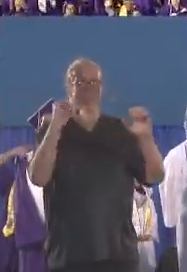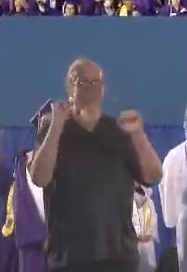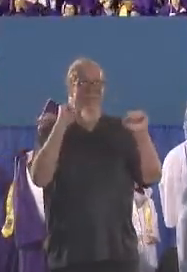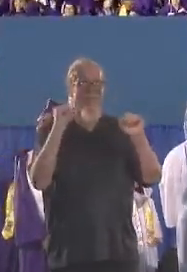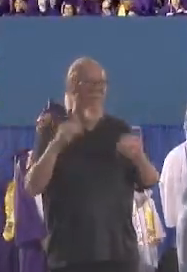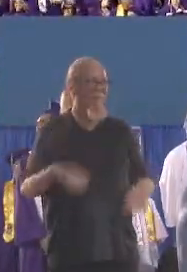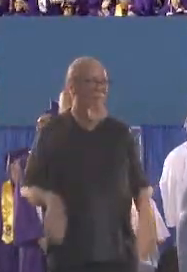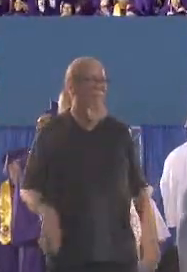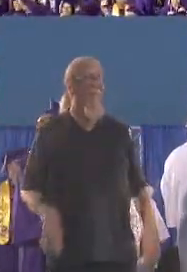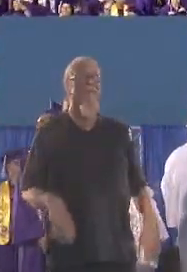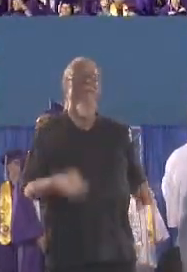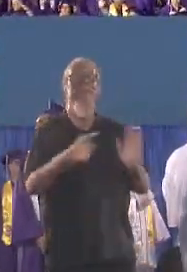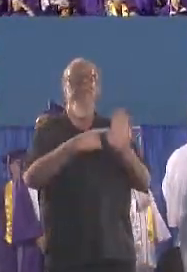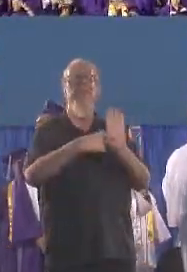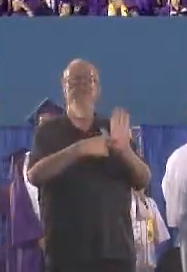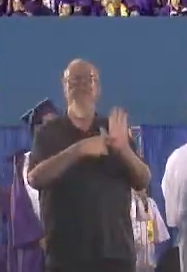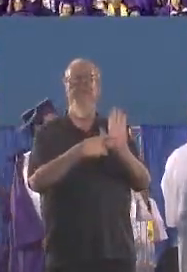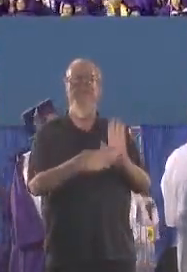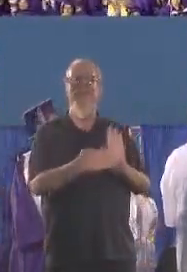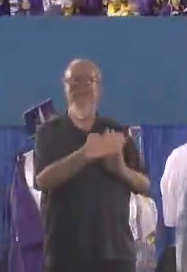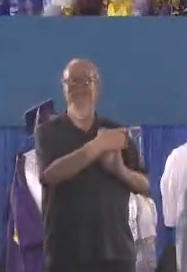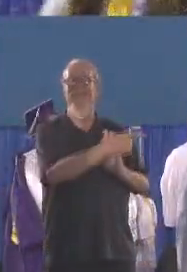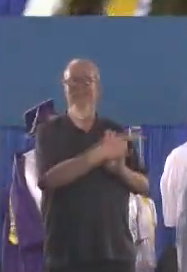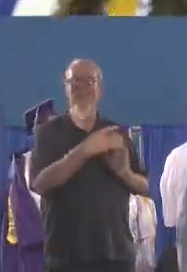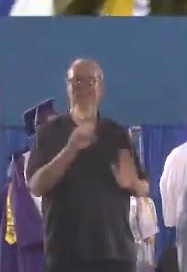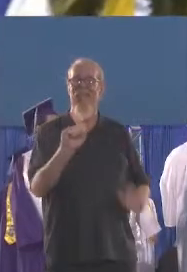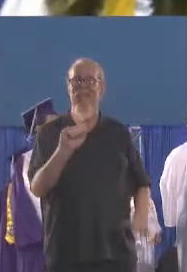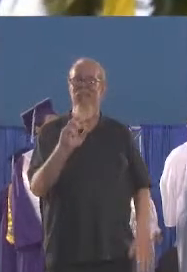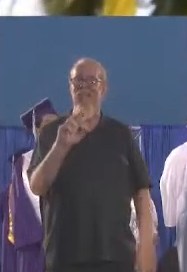Trustee Sarah Sorensen,